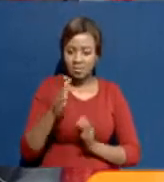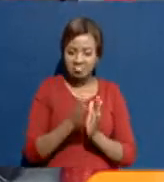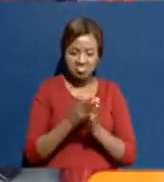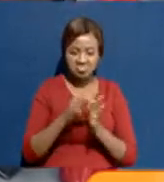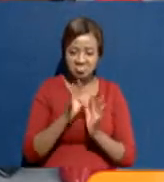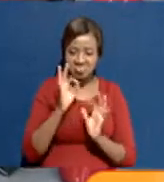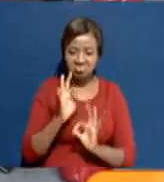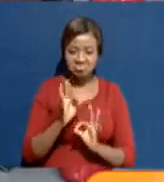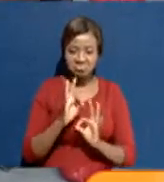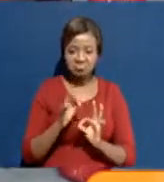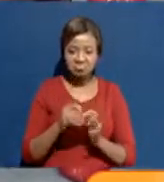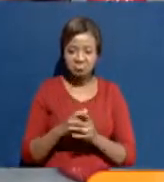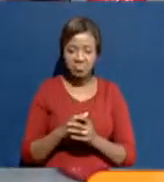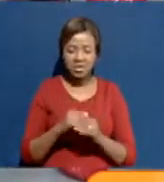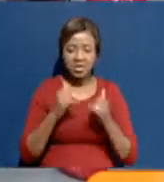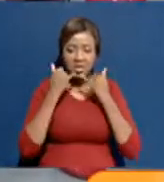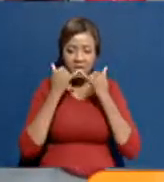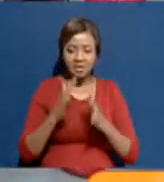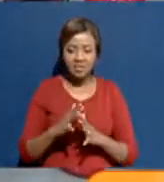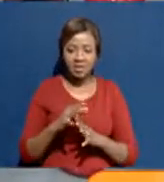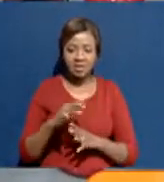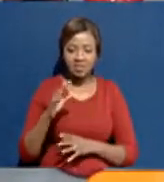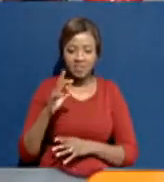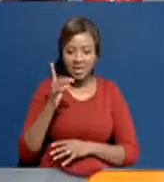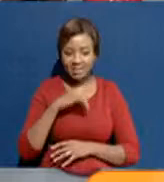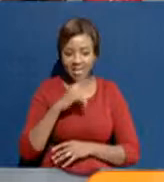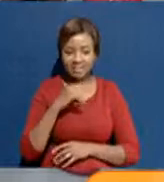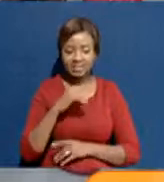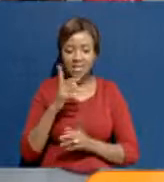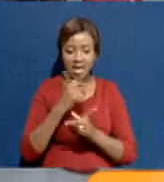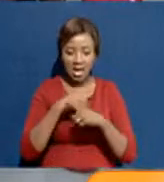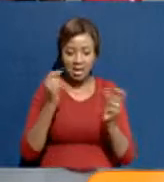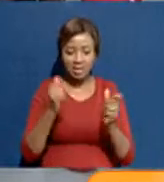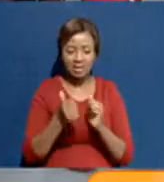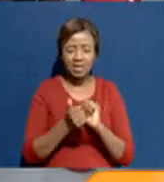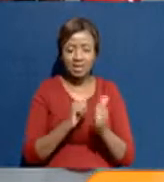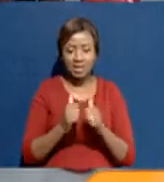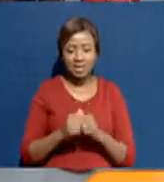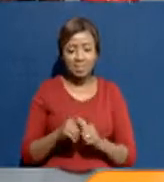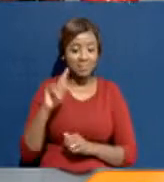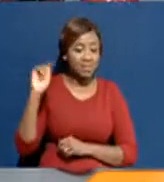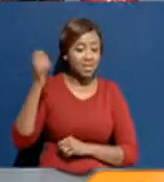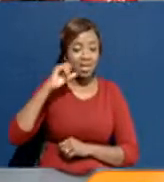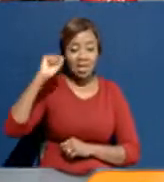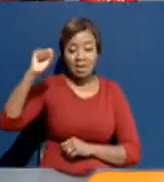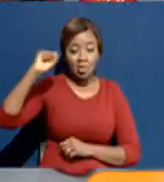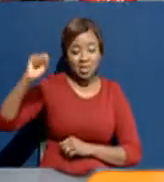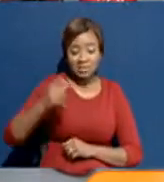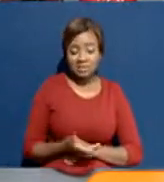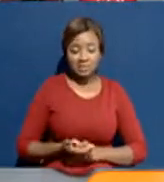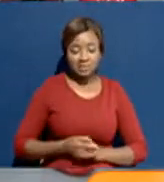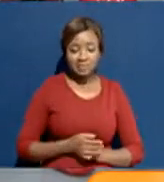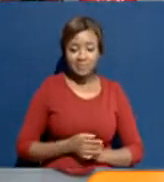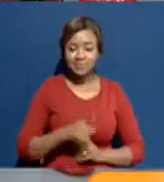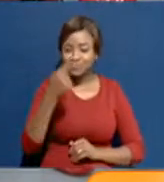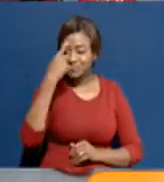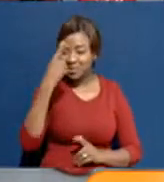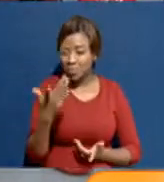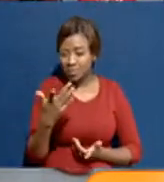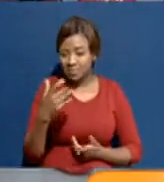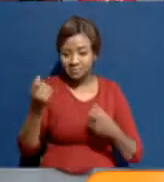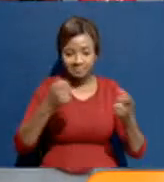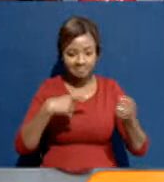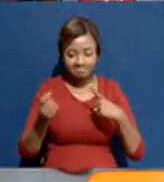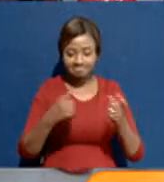grab it. Referee of a Dirty, Ugly Game. That's Kenyan politics for you. What's your reaction? What do you